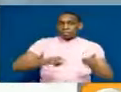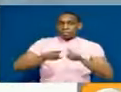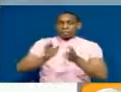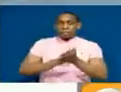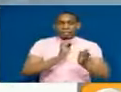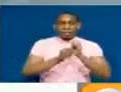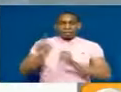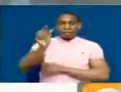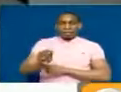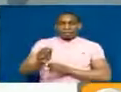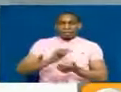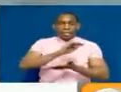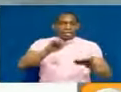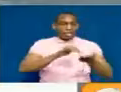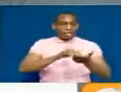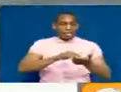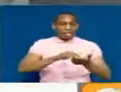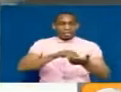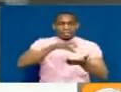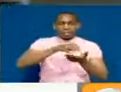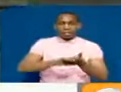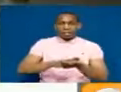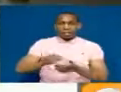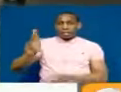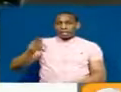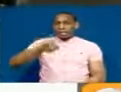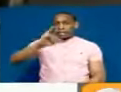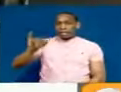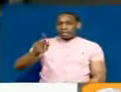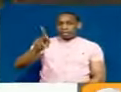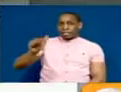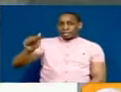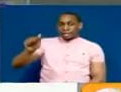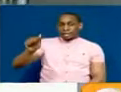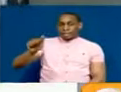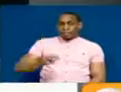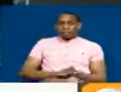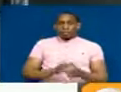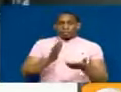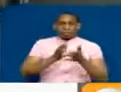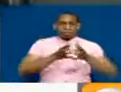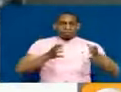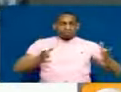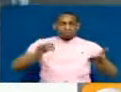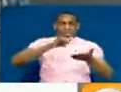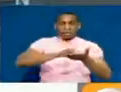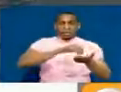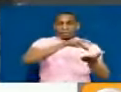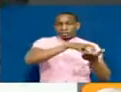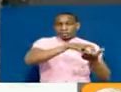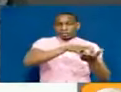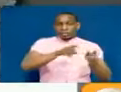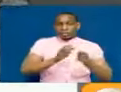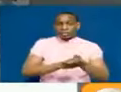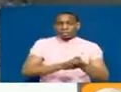also competing for regional hub status with Kenya's Jomo Kenyatta International Airport, with an expanded airport terminal